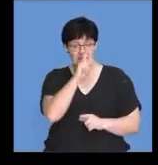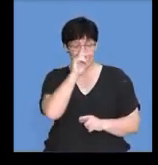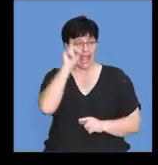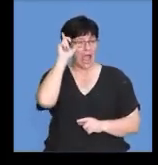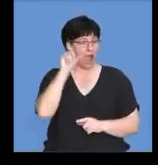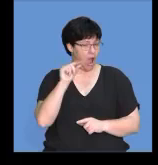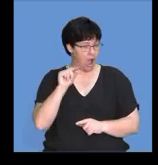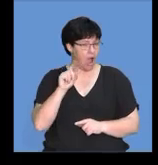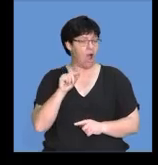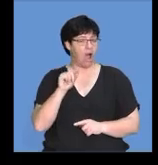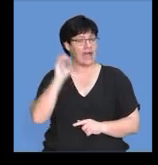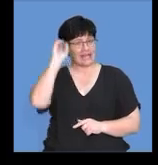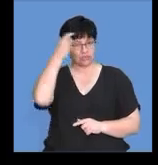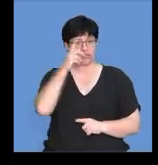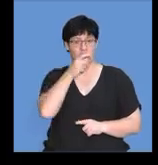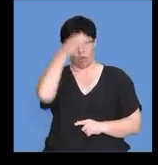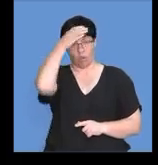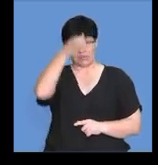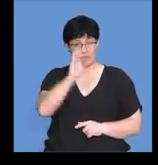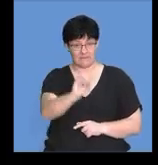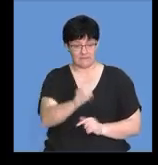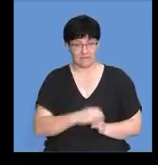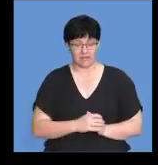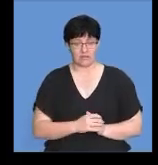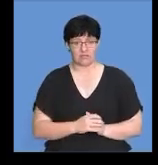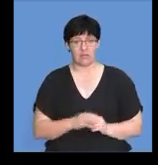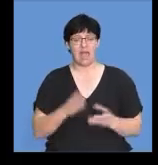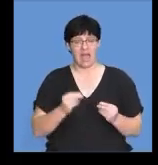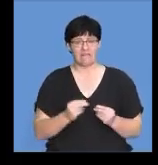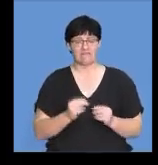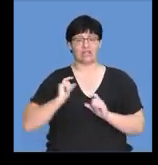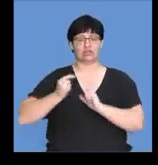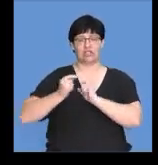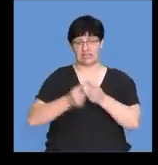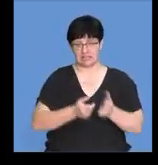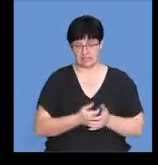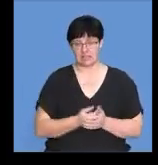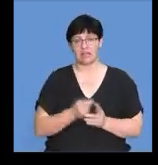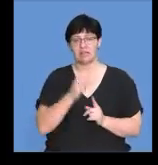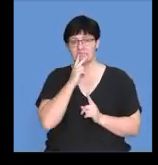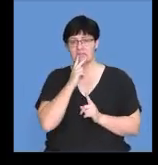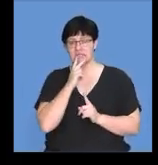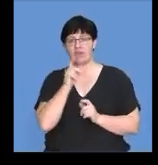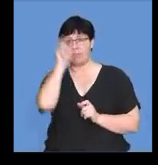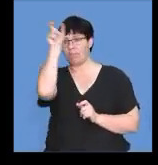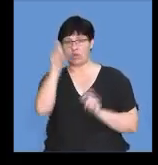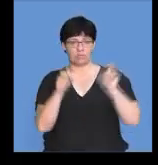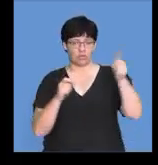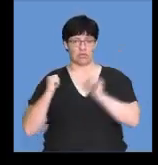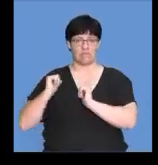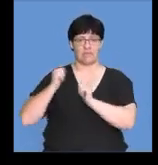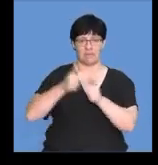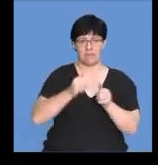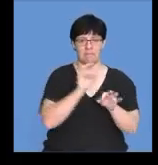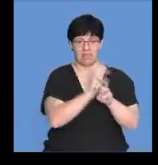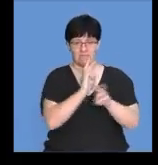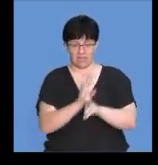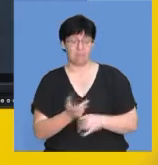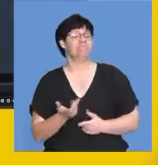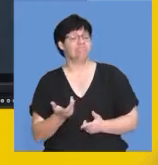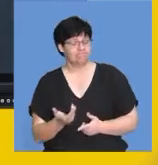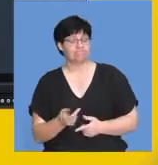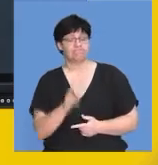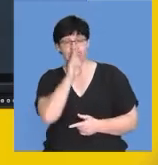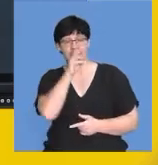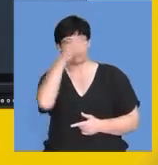interesting this concept is. So we're going to get into genetics and we're going to look at the inheritance of characteristics. But here's a very new concept